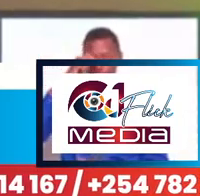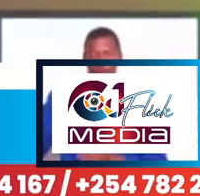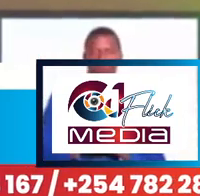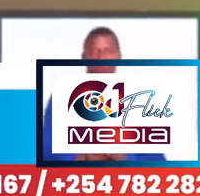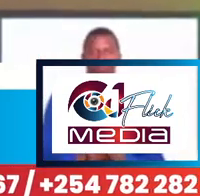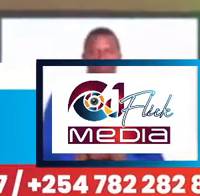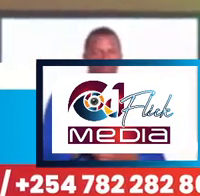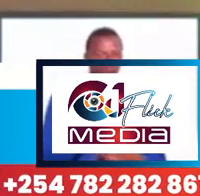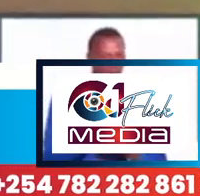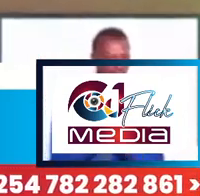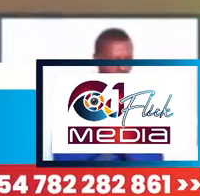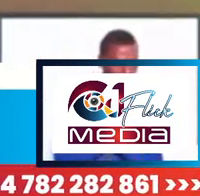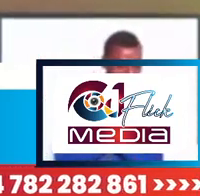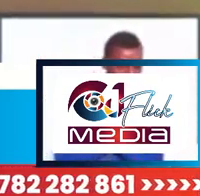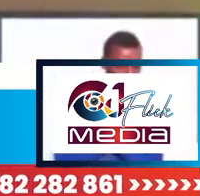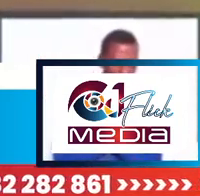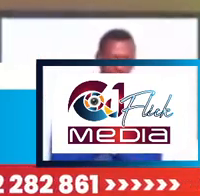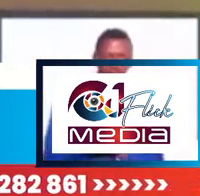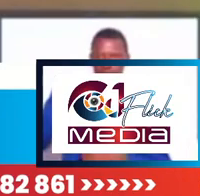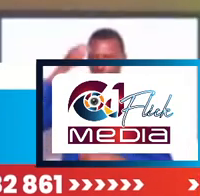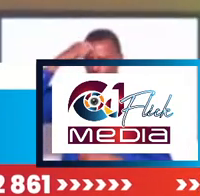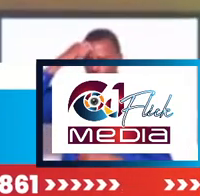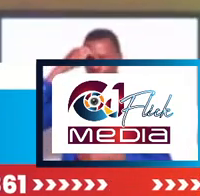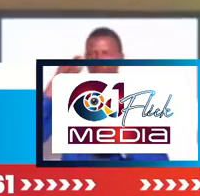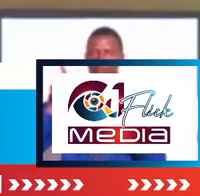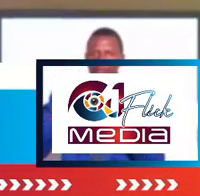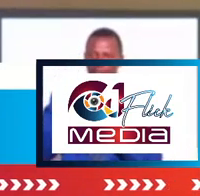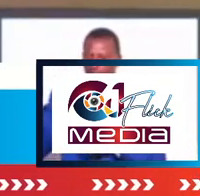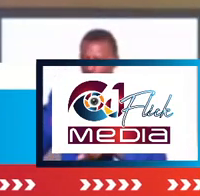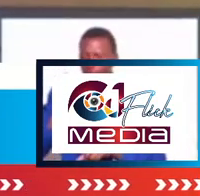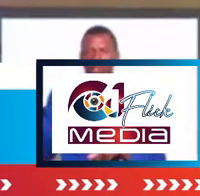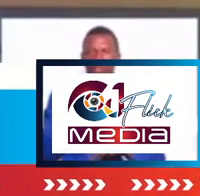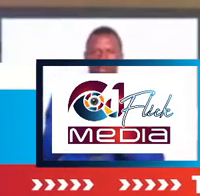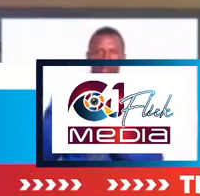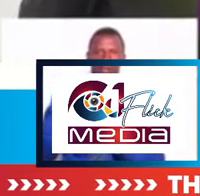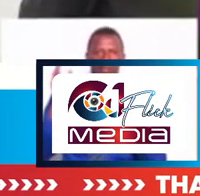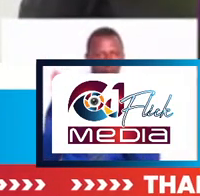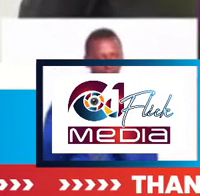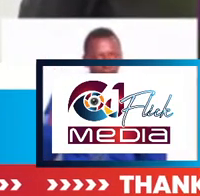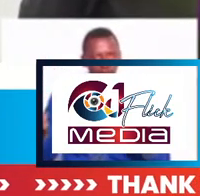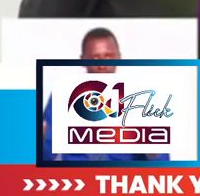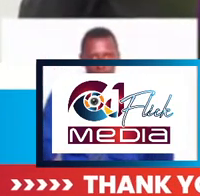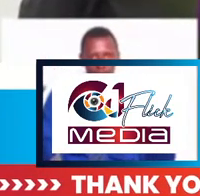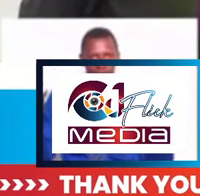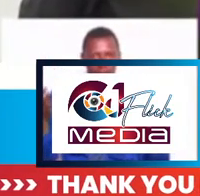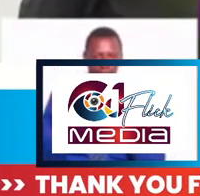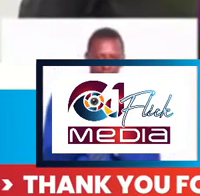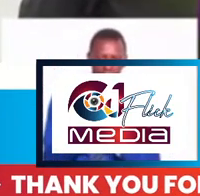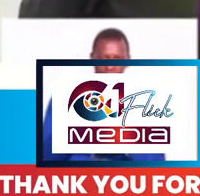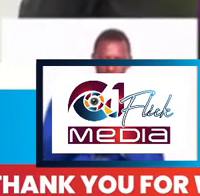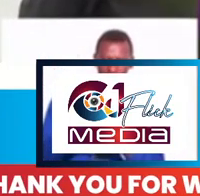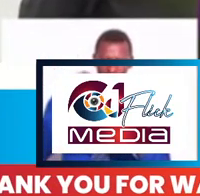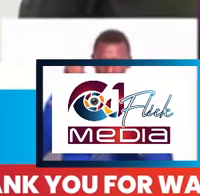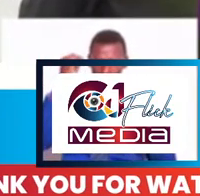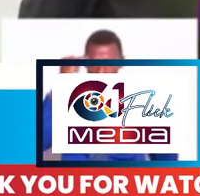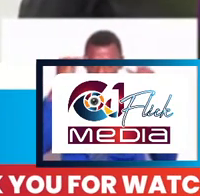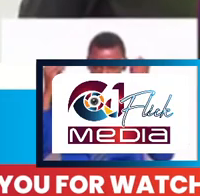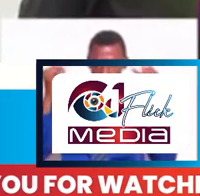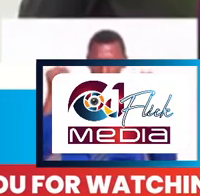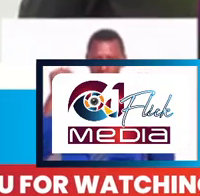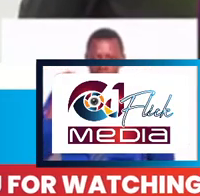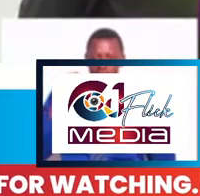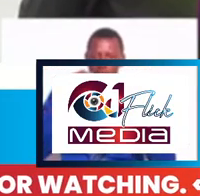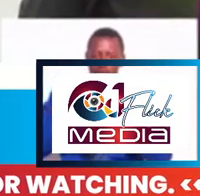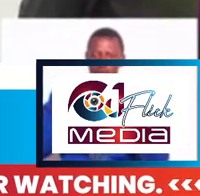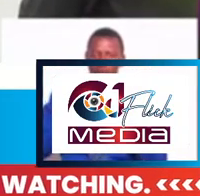Love wisdom like a sister. Hallelujah. Make insight a beloved member of your